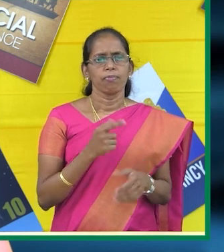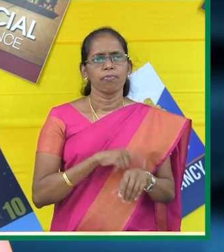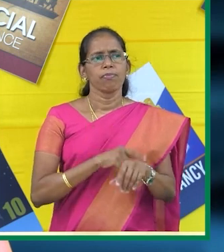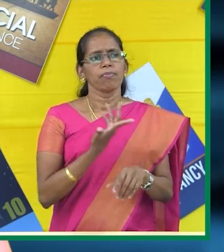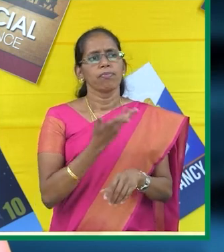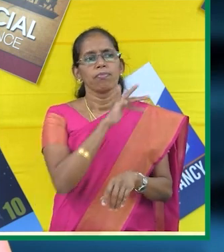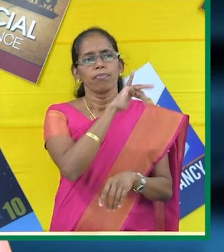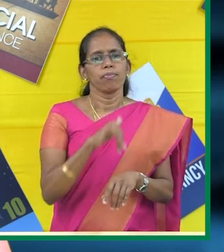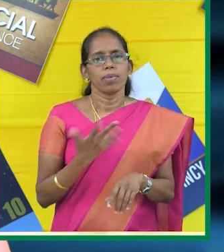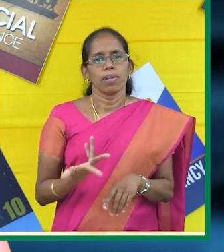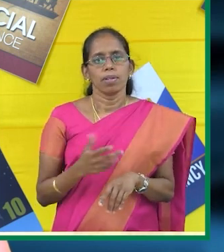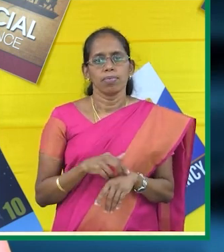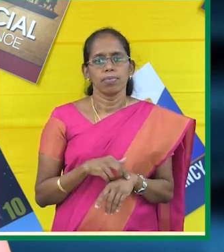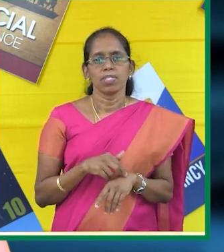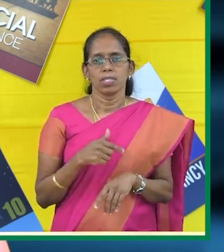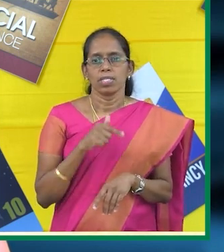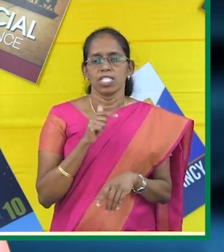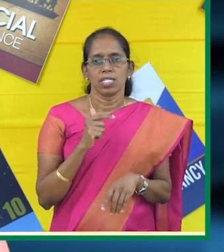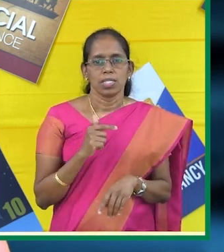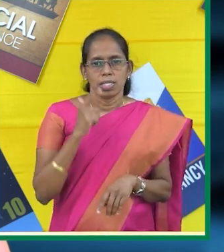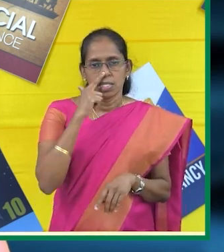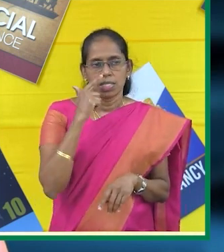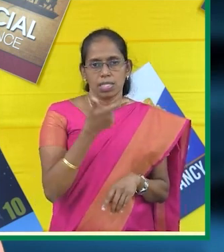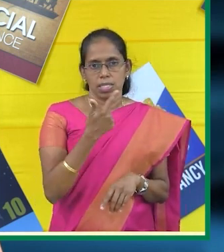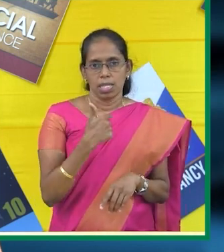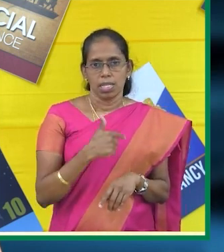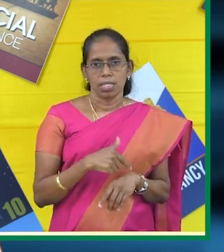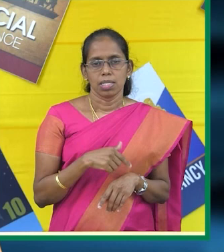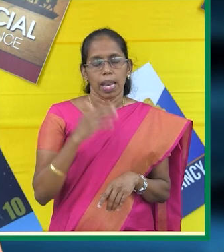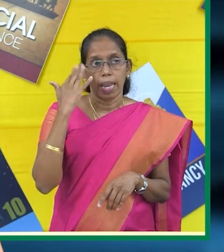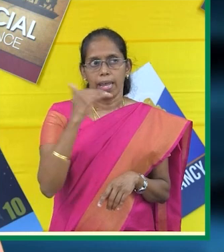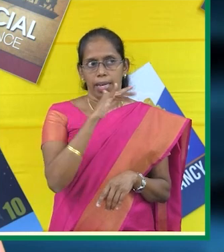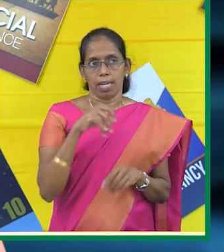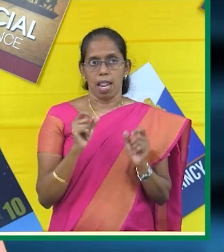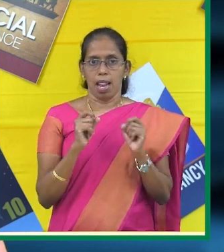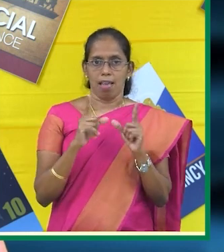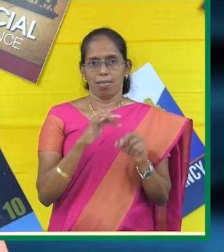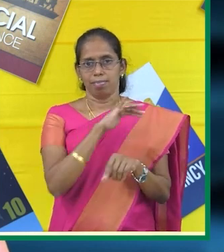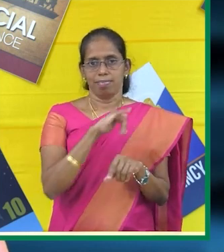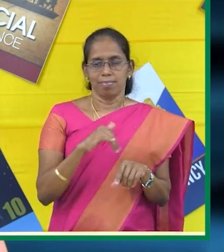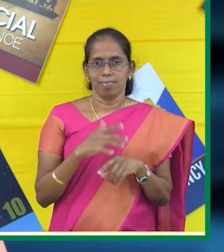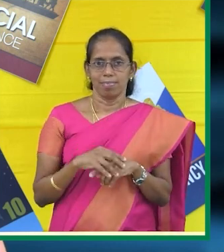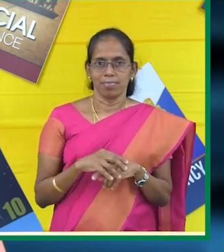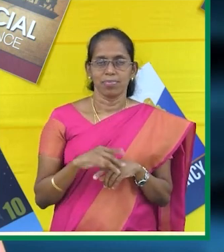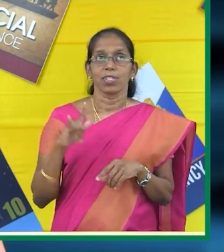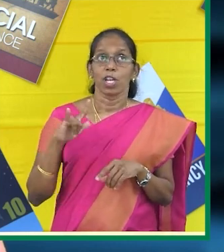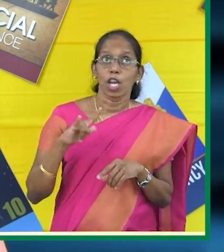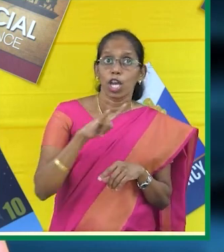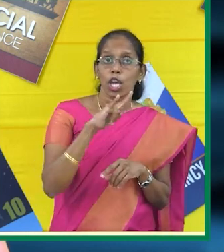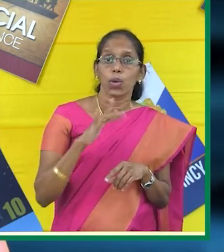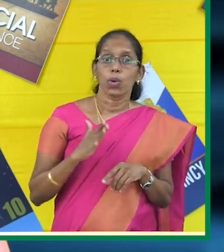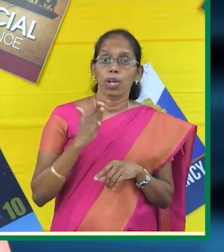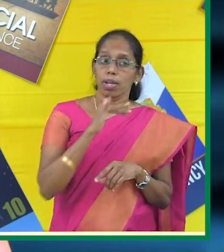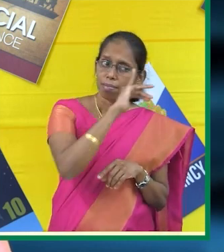she arrive? So she says she will arrive that night by 11 using aero train.